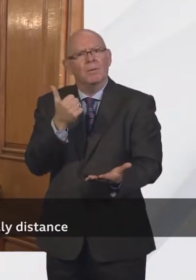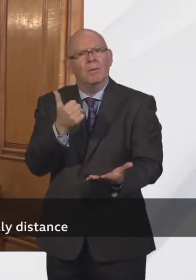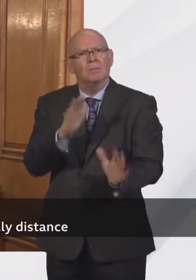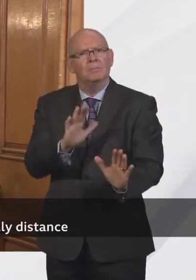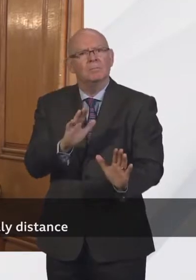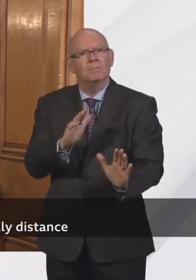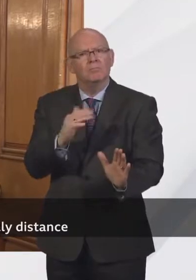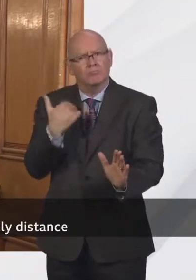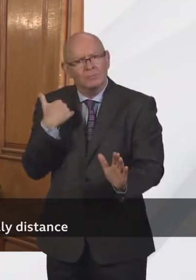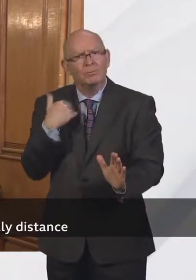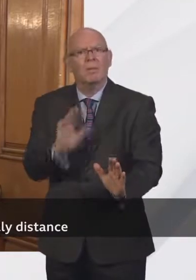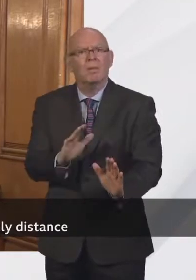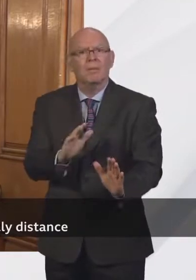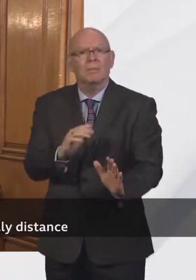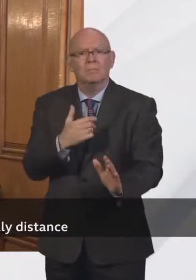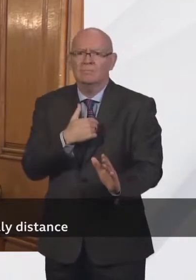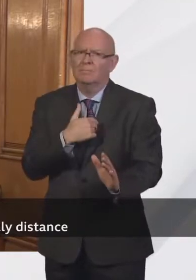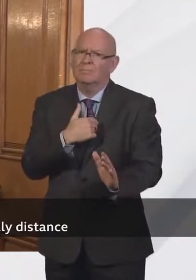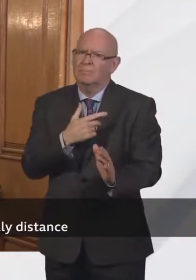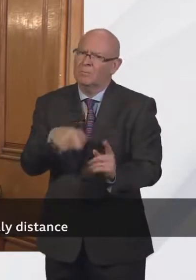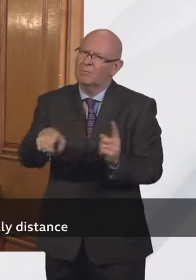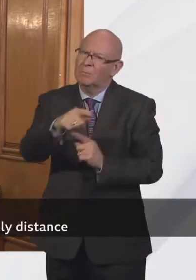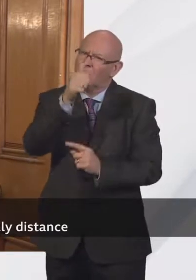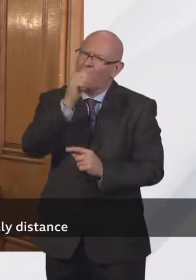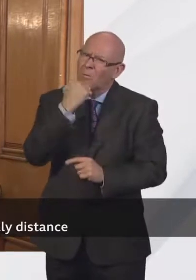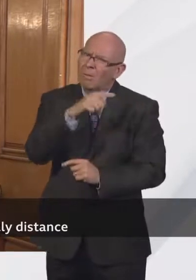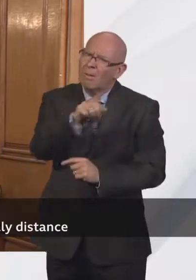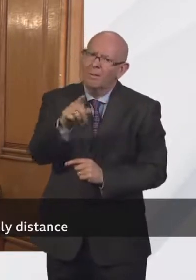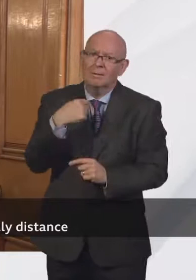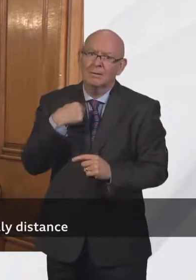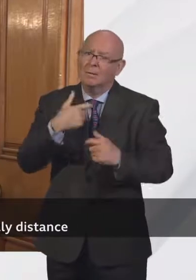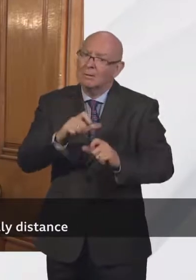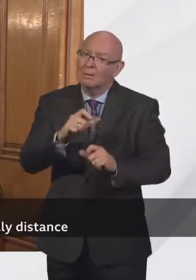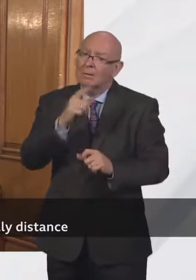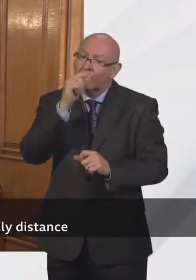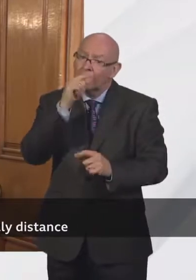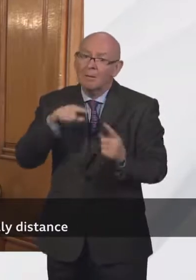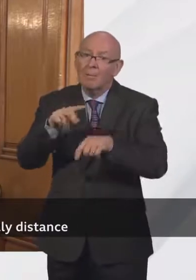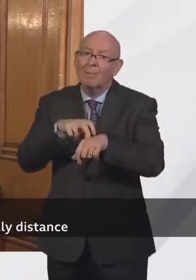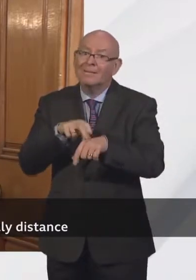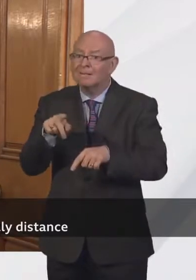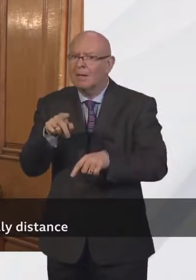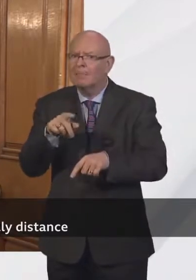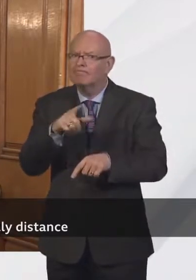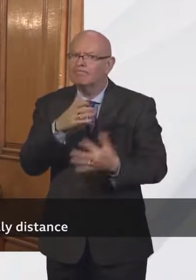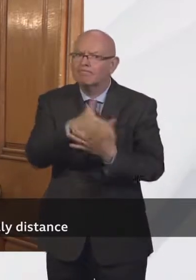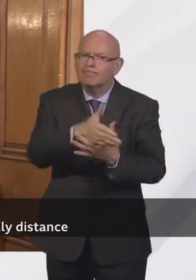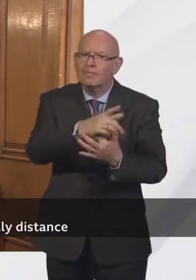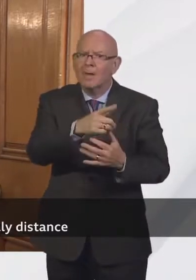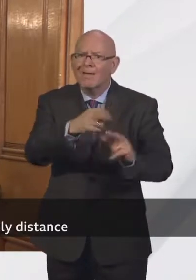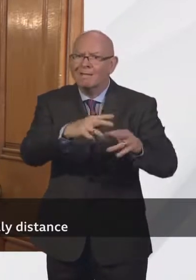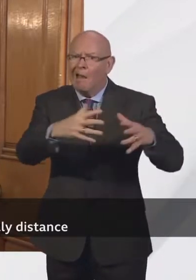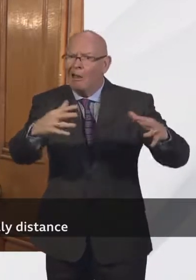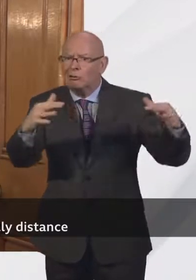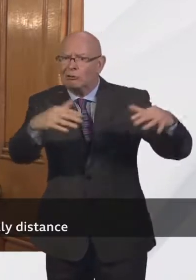police themselves or the public that they serve want virtually every aspect of our behaviour to be